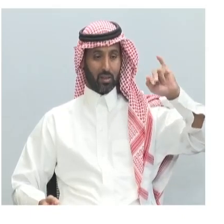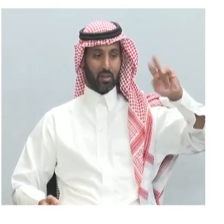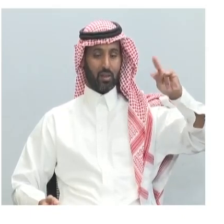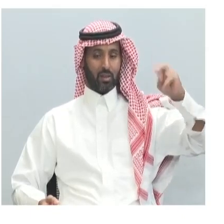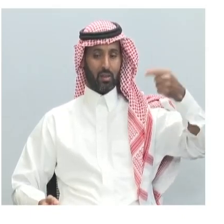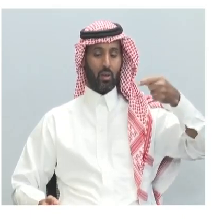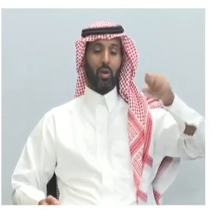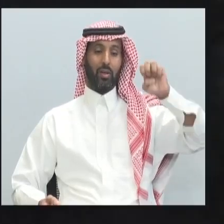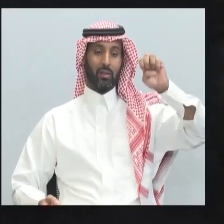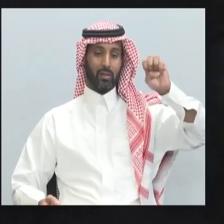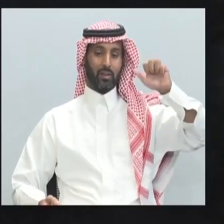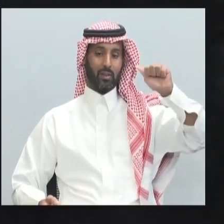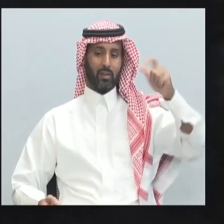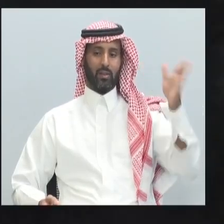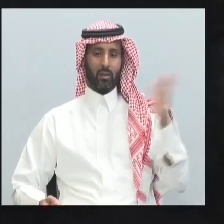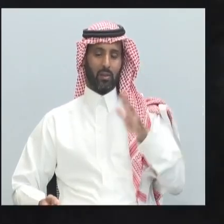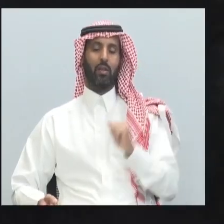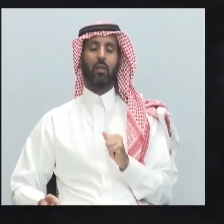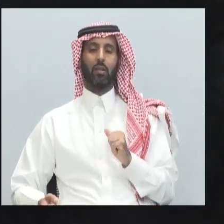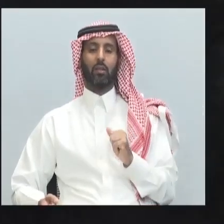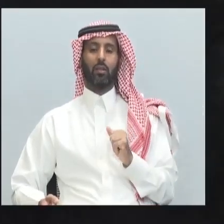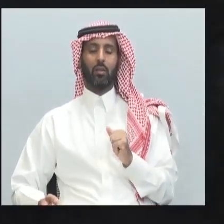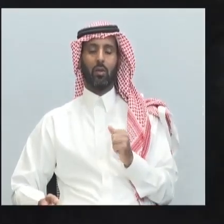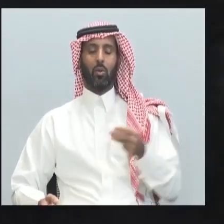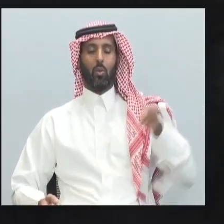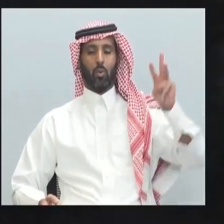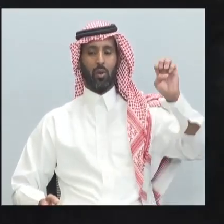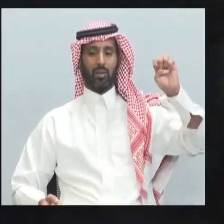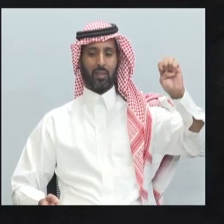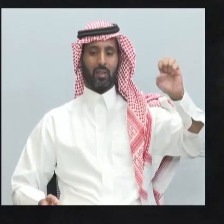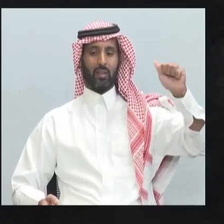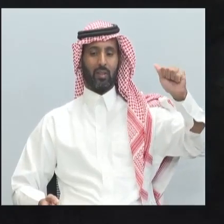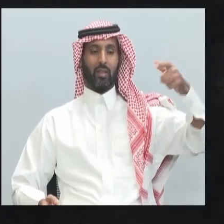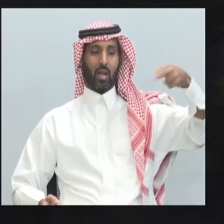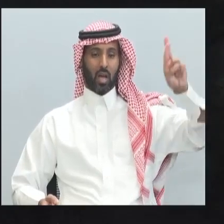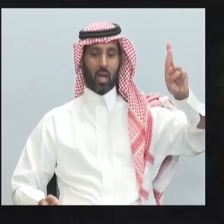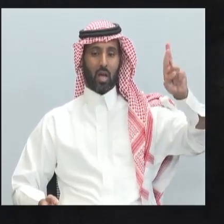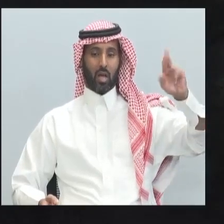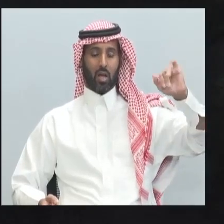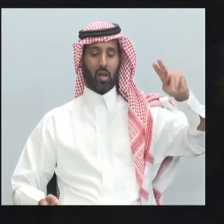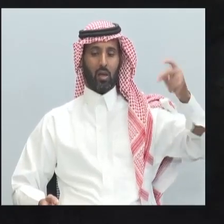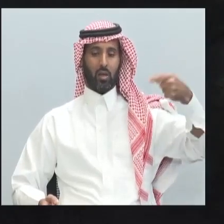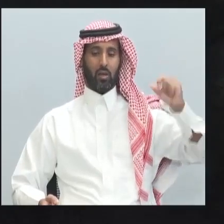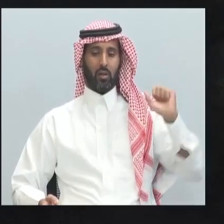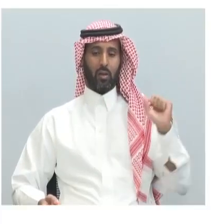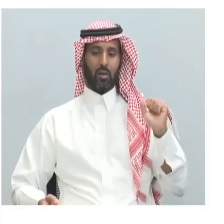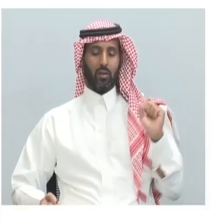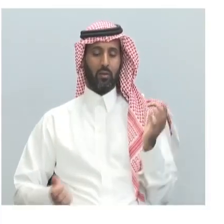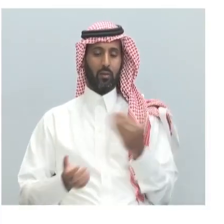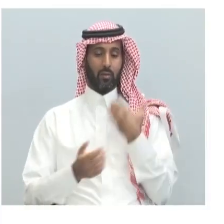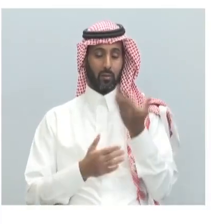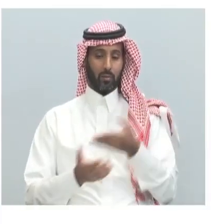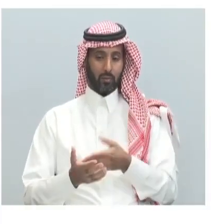do you think? Wearing? Yes, excellent. E-A-R. E-A-R, so wearing. So